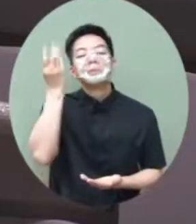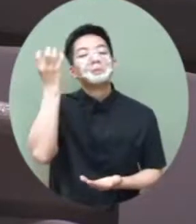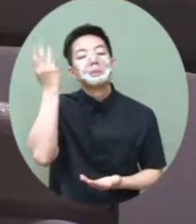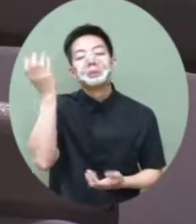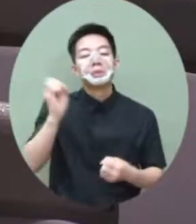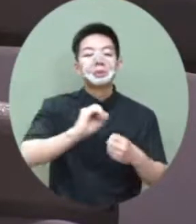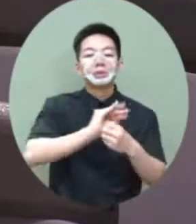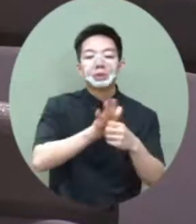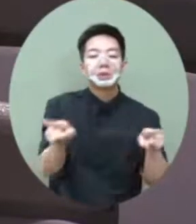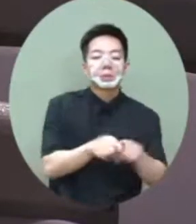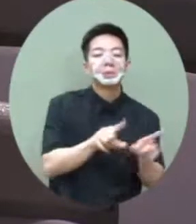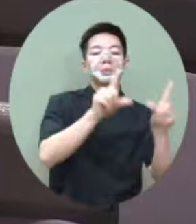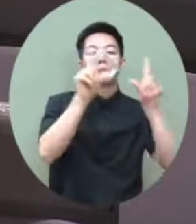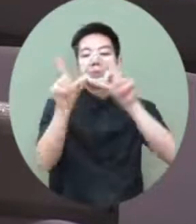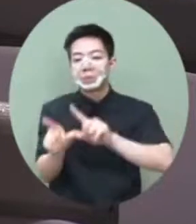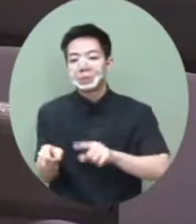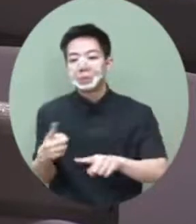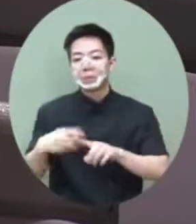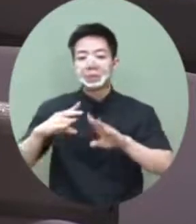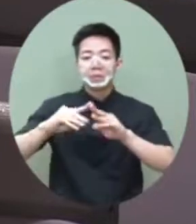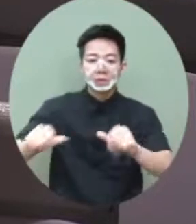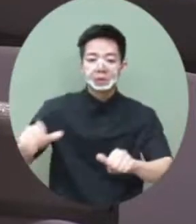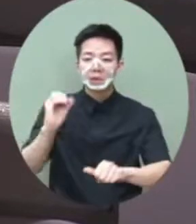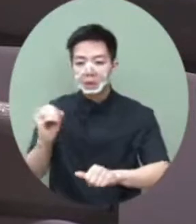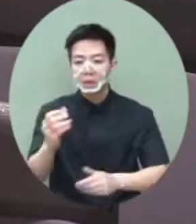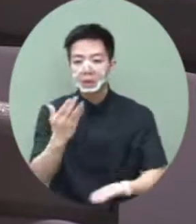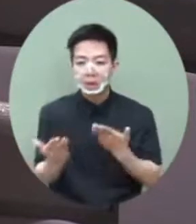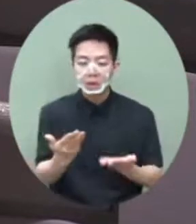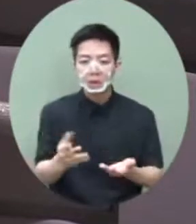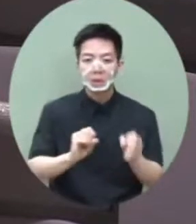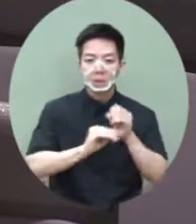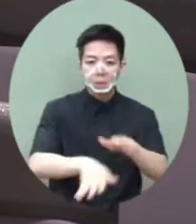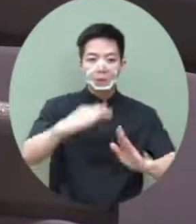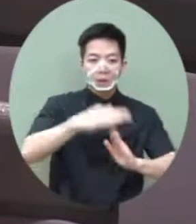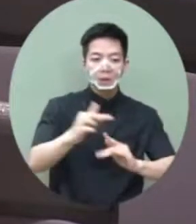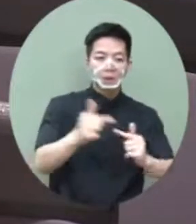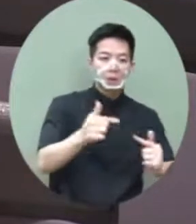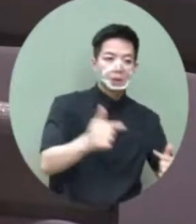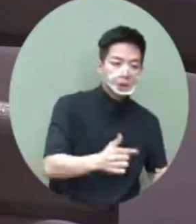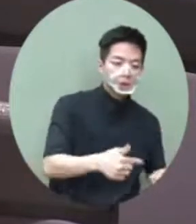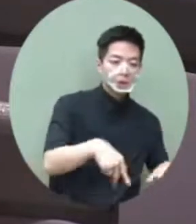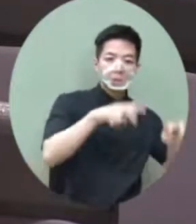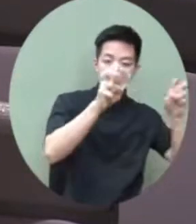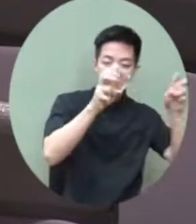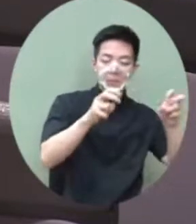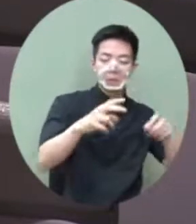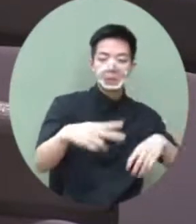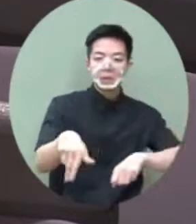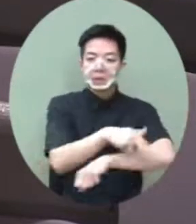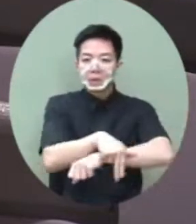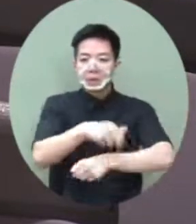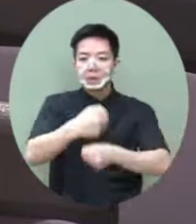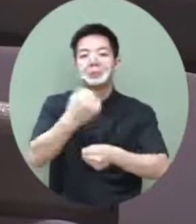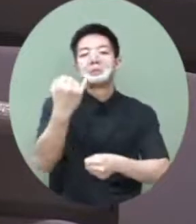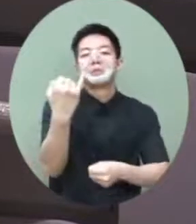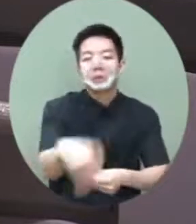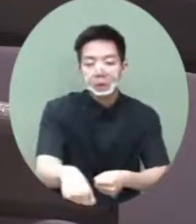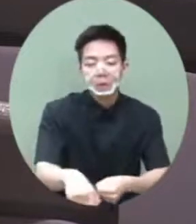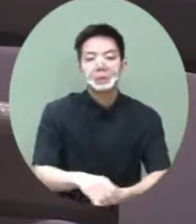Hong Kong is now passively coexisting with the virus and there is no dynamic zero